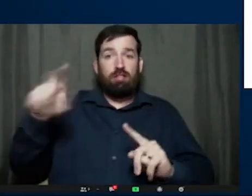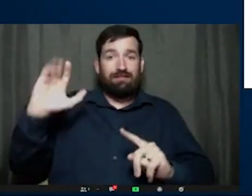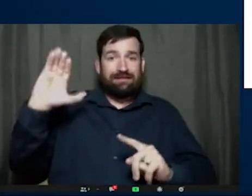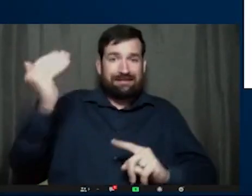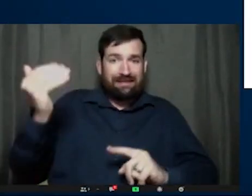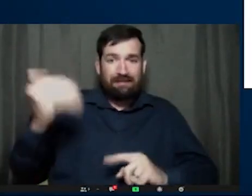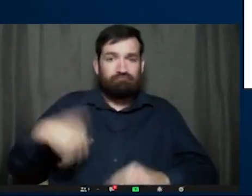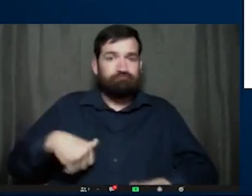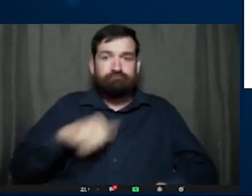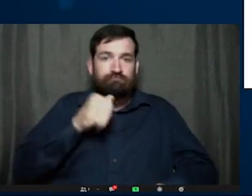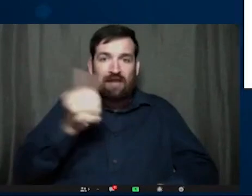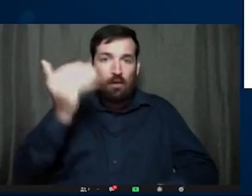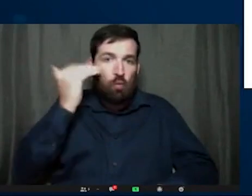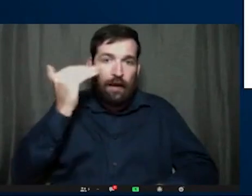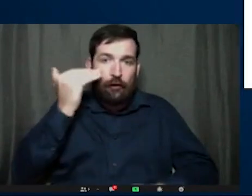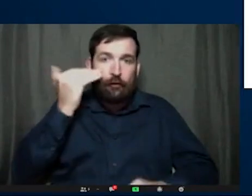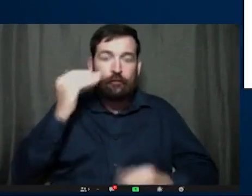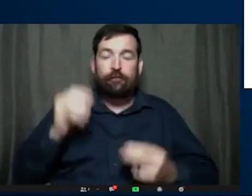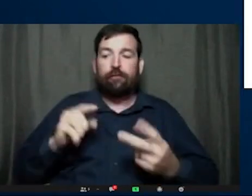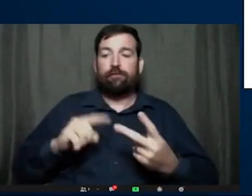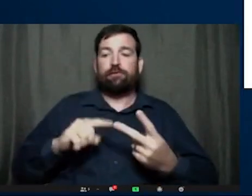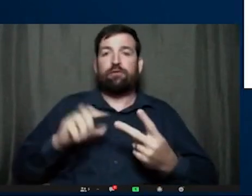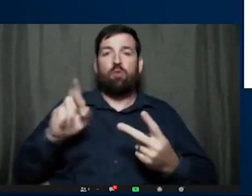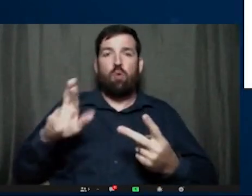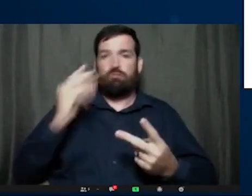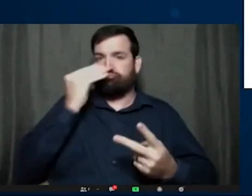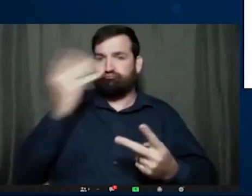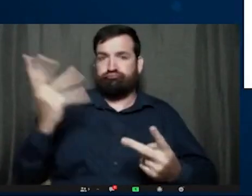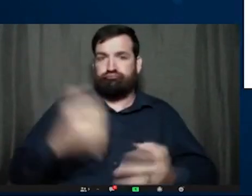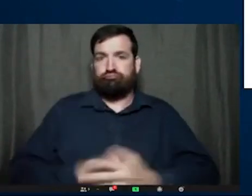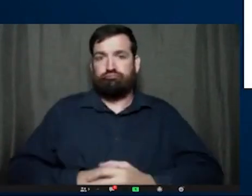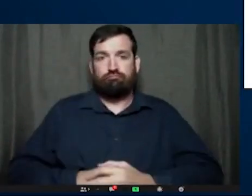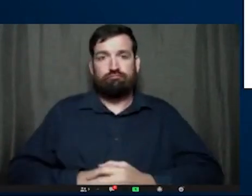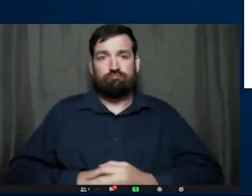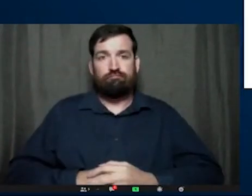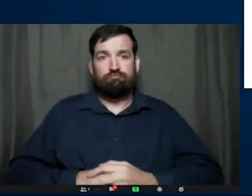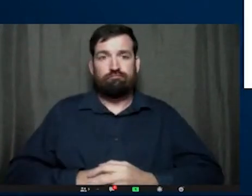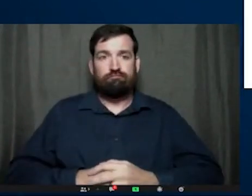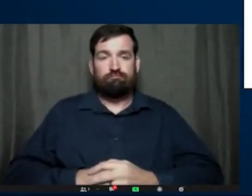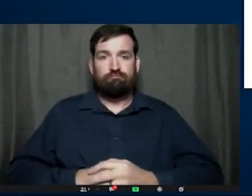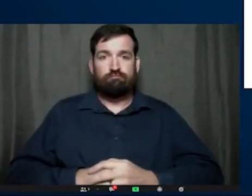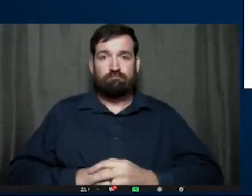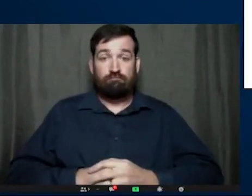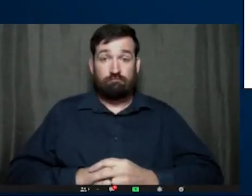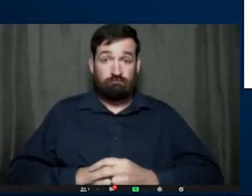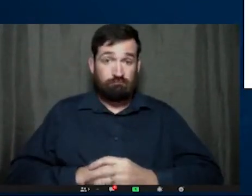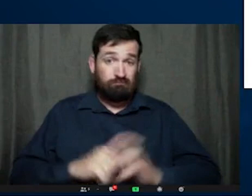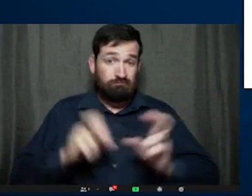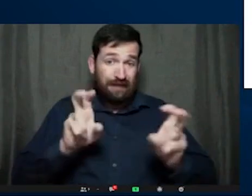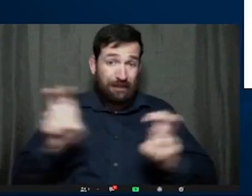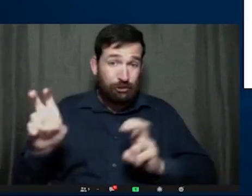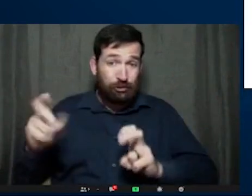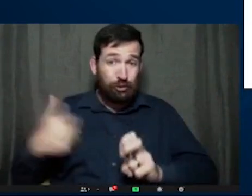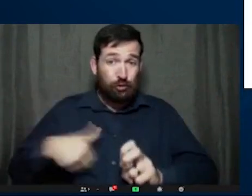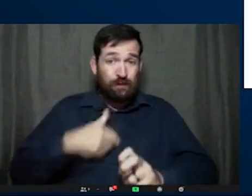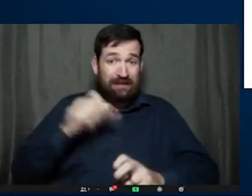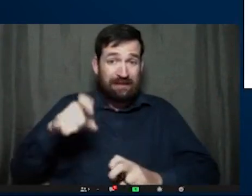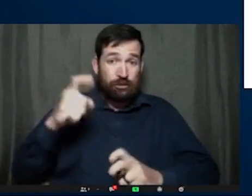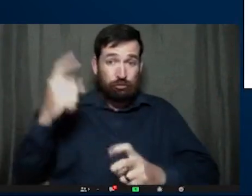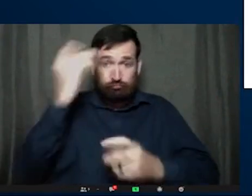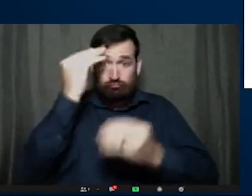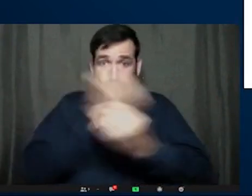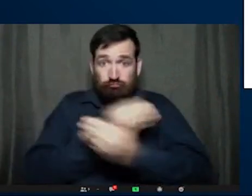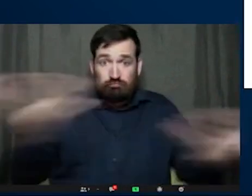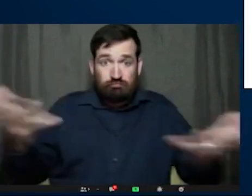fact that that's happening or perhaps don't care. And so is it an issue of we need to make sure that we're spreading the word that things really are getting